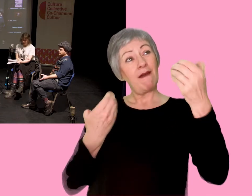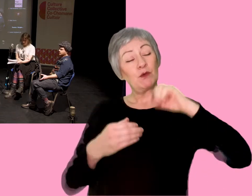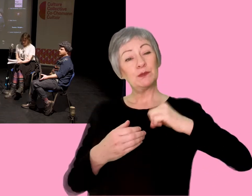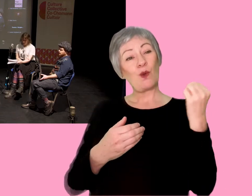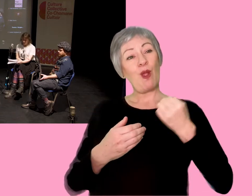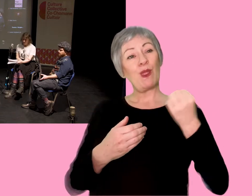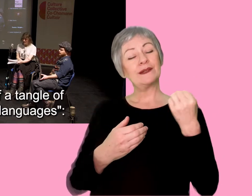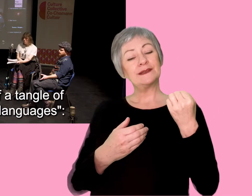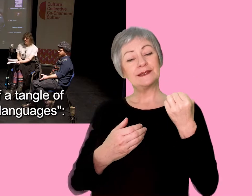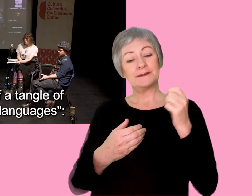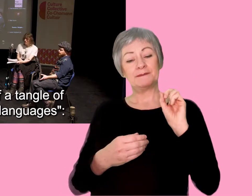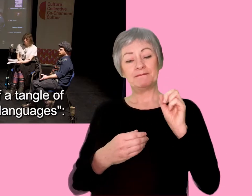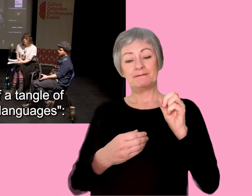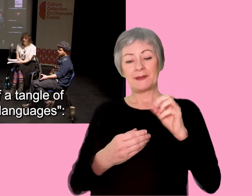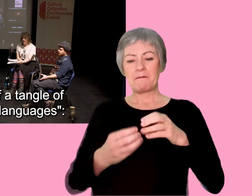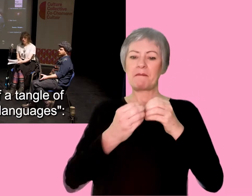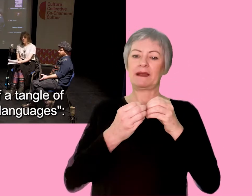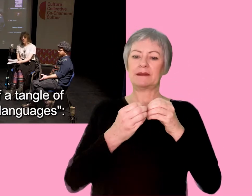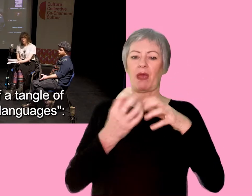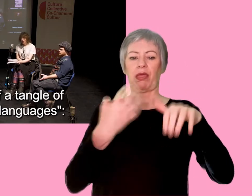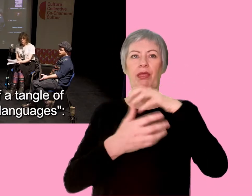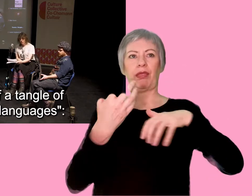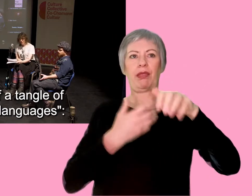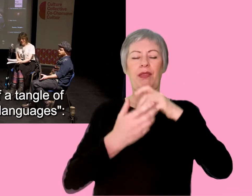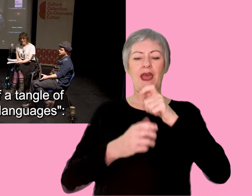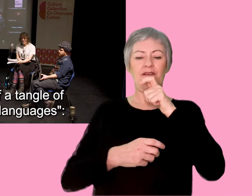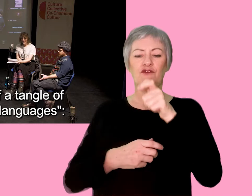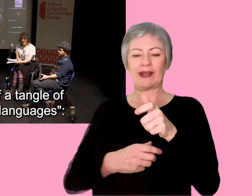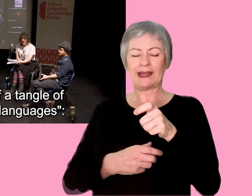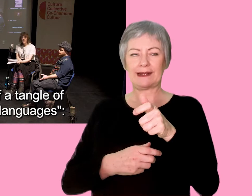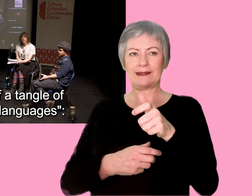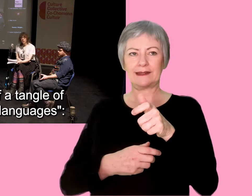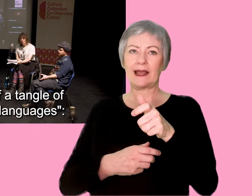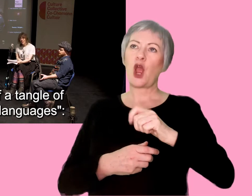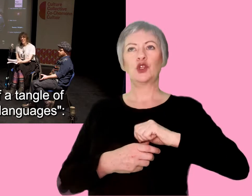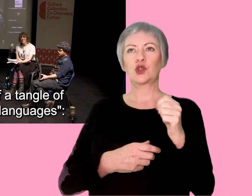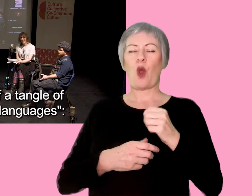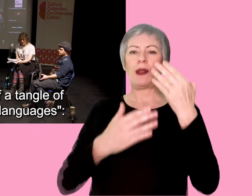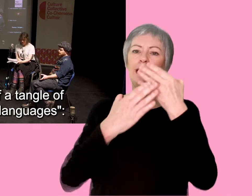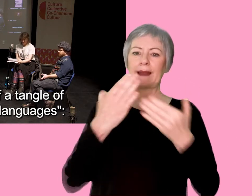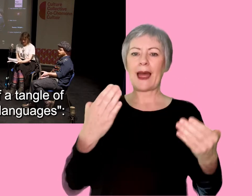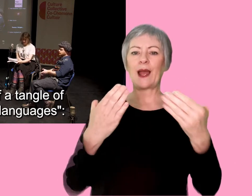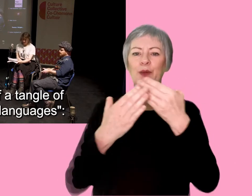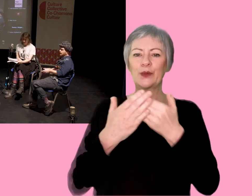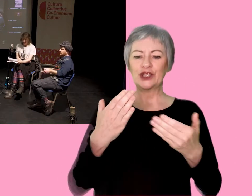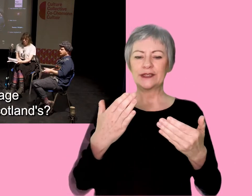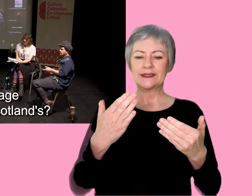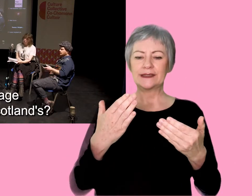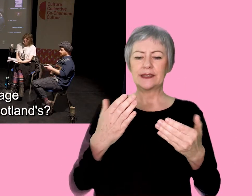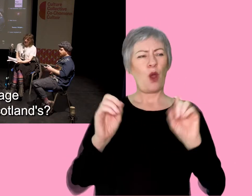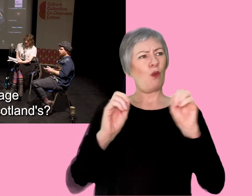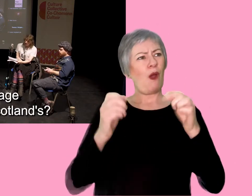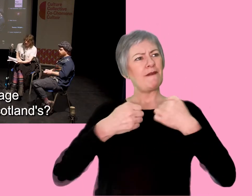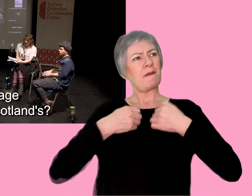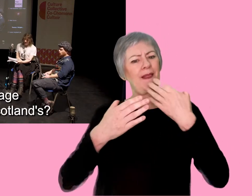Scotland. That makes a bit of a fankle or a phrase like Scotland's languages. What if